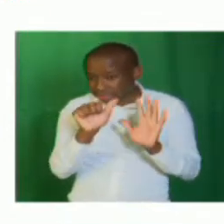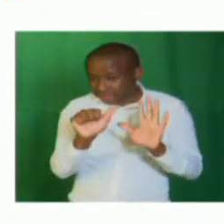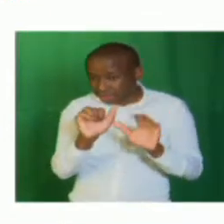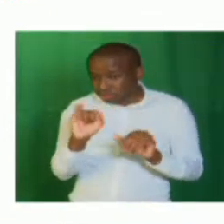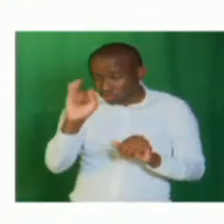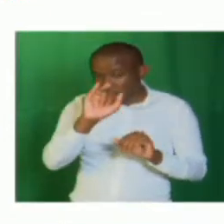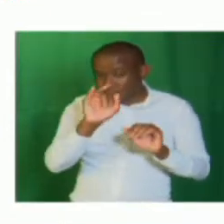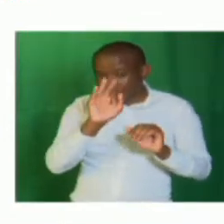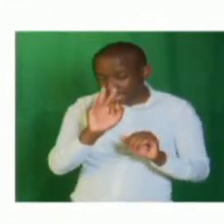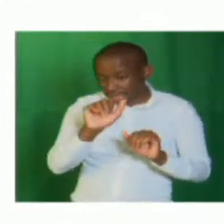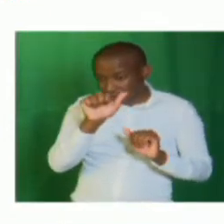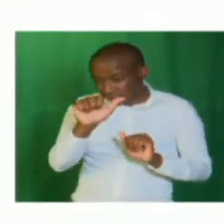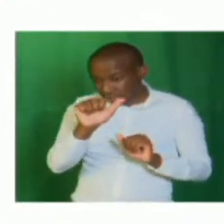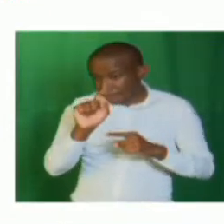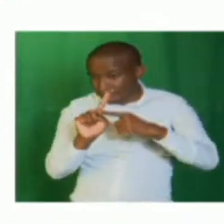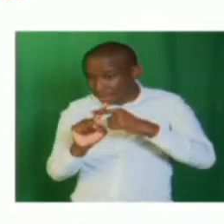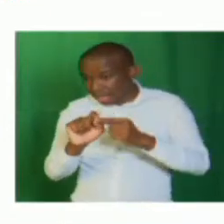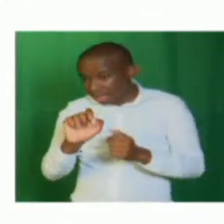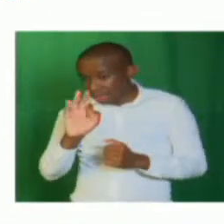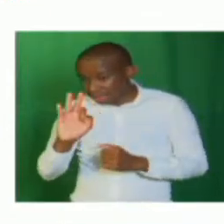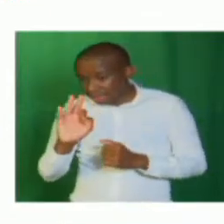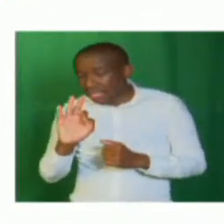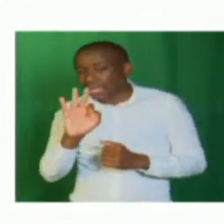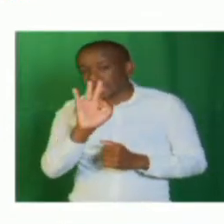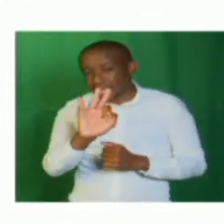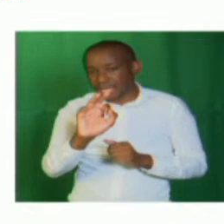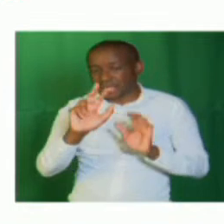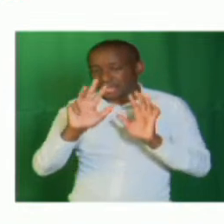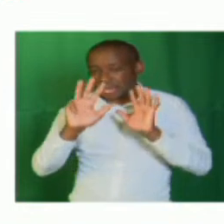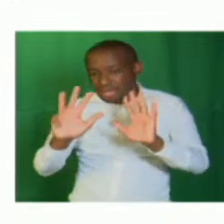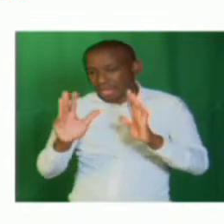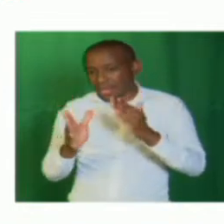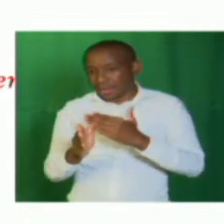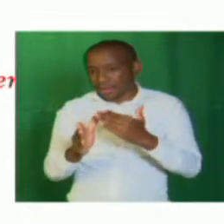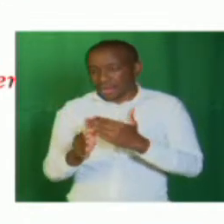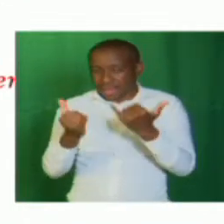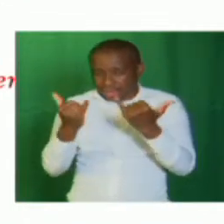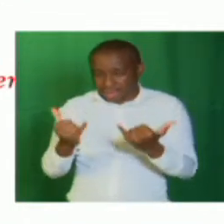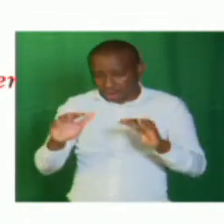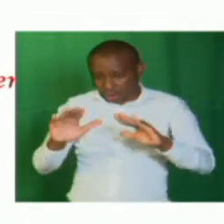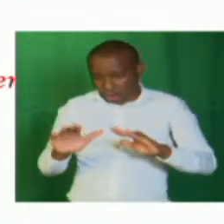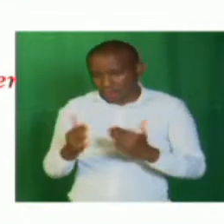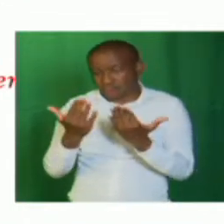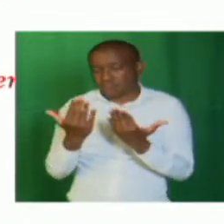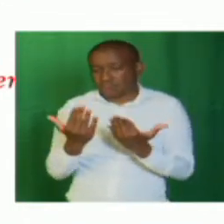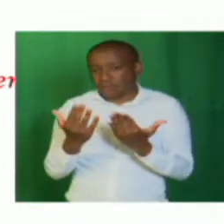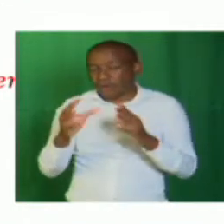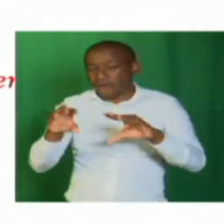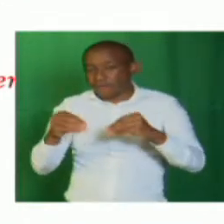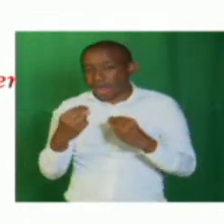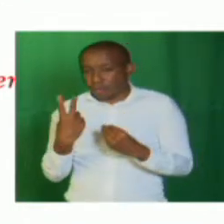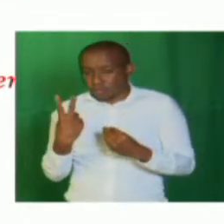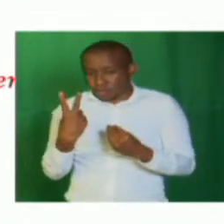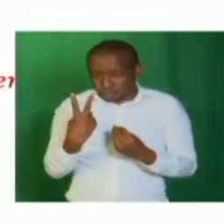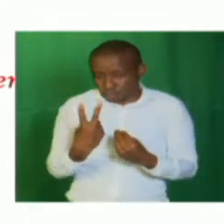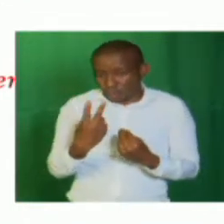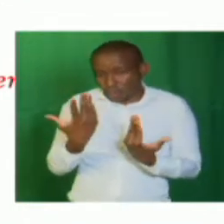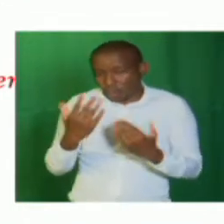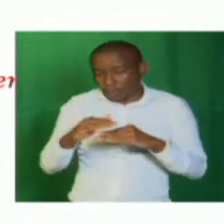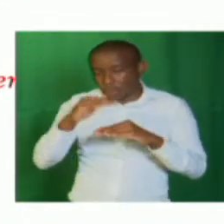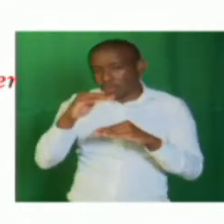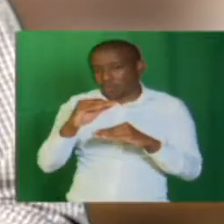plus 3. That will then be 39. So that is how we evaluate composite functions. Now,